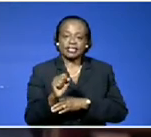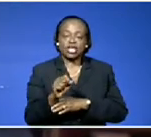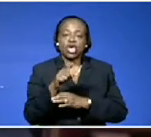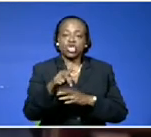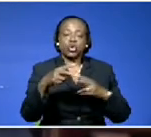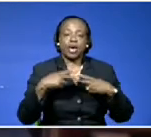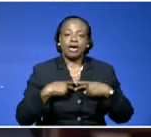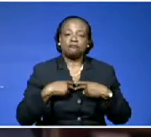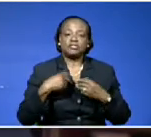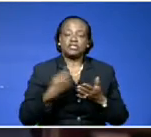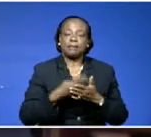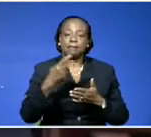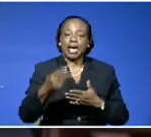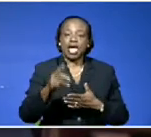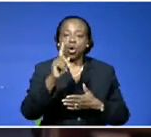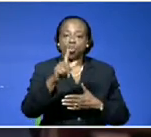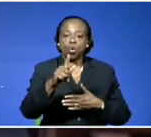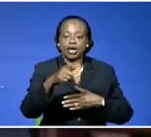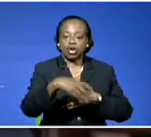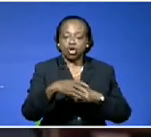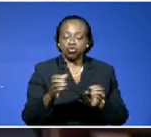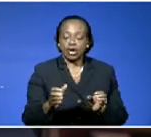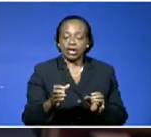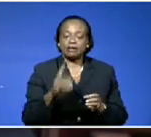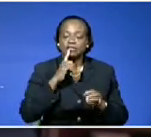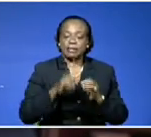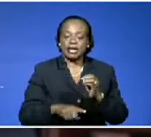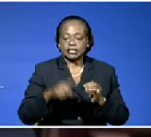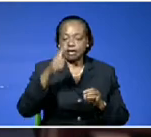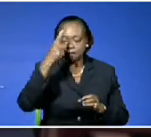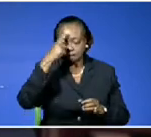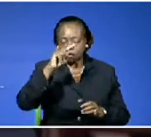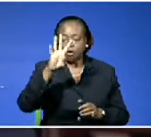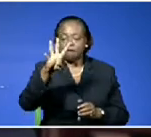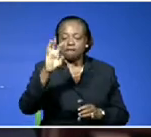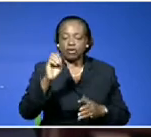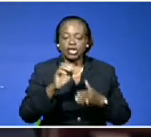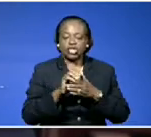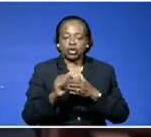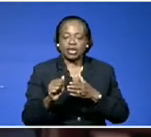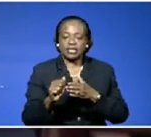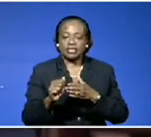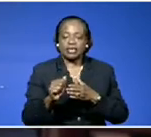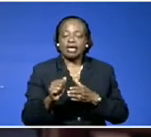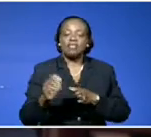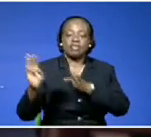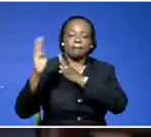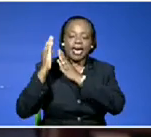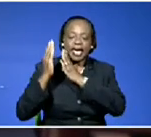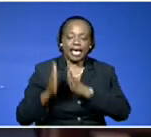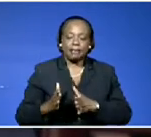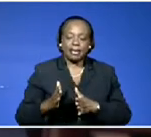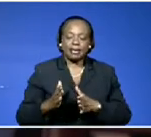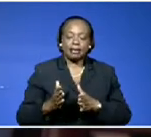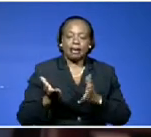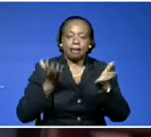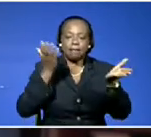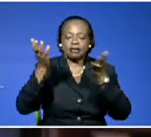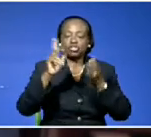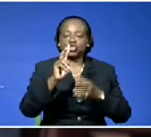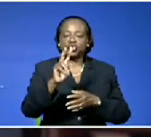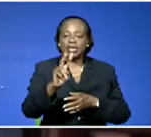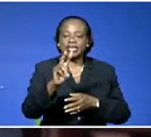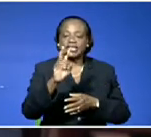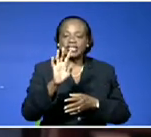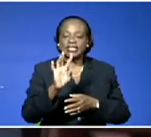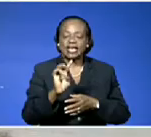buy a crate of tomatoes right now for $40. The Bahamian market is offering it anywhere from $27 to